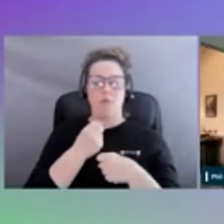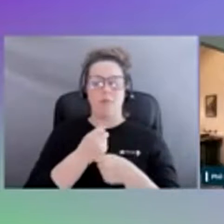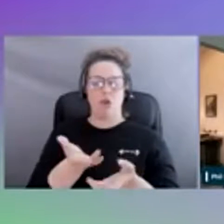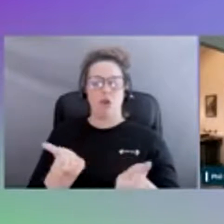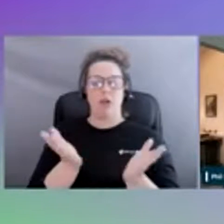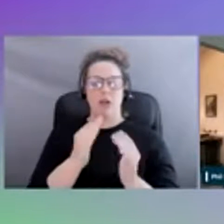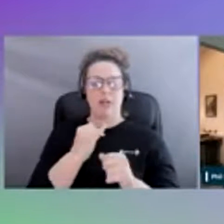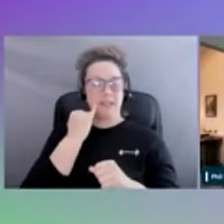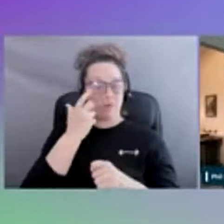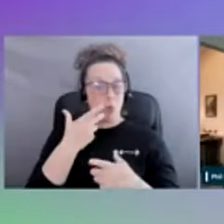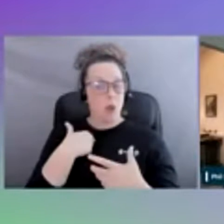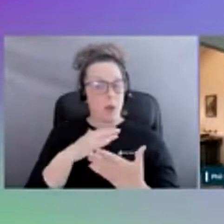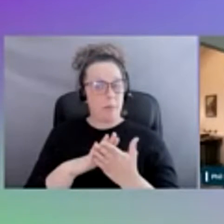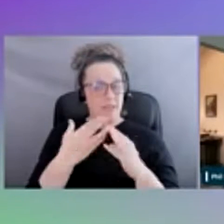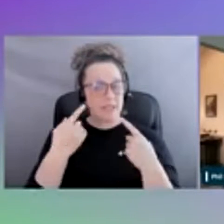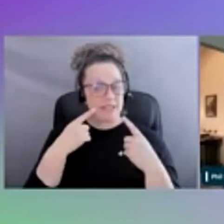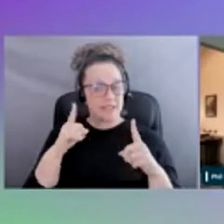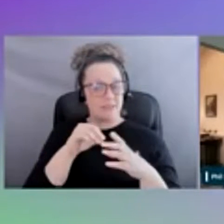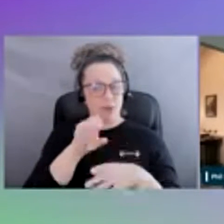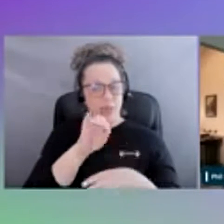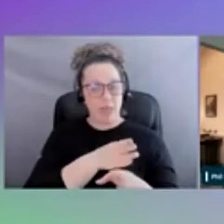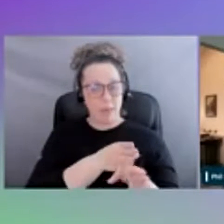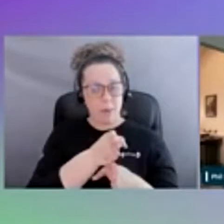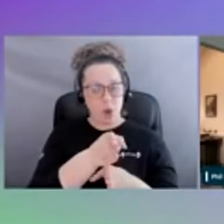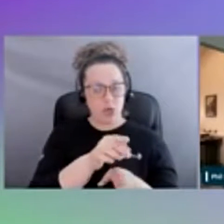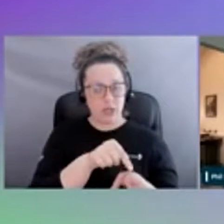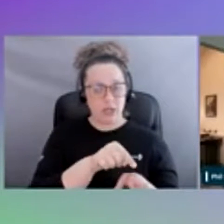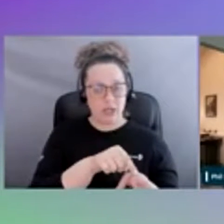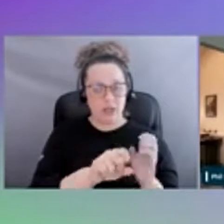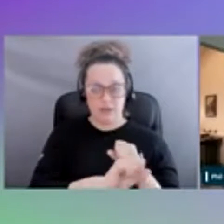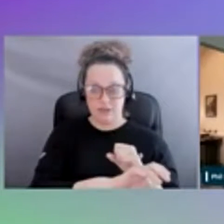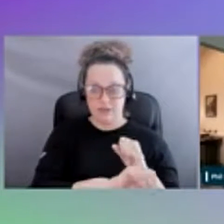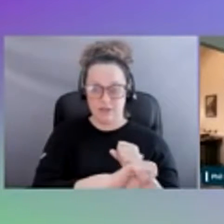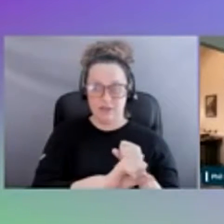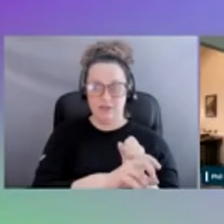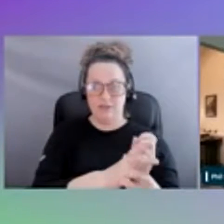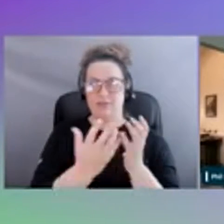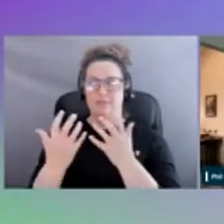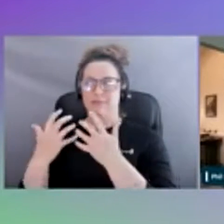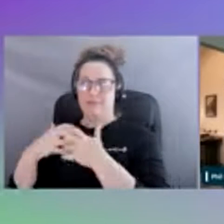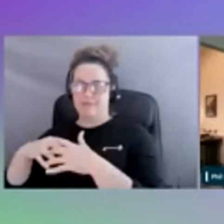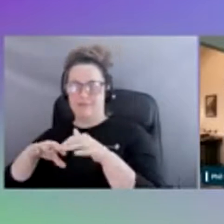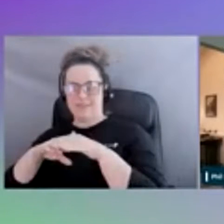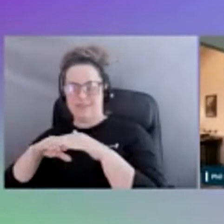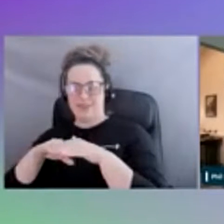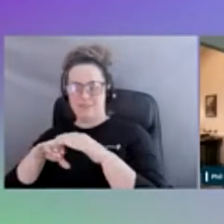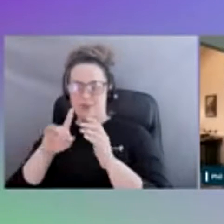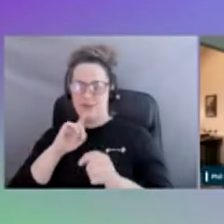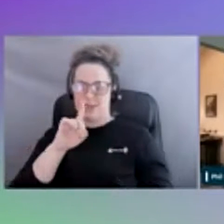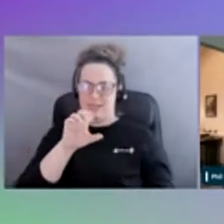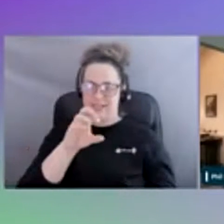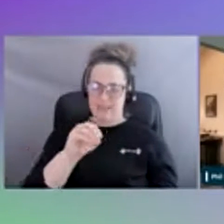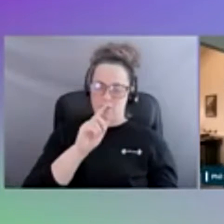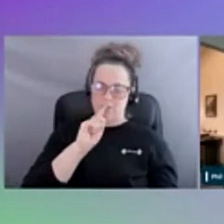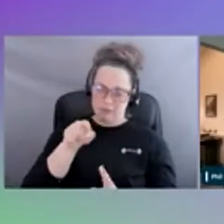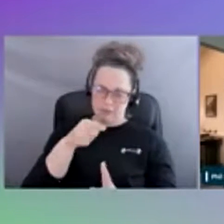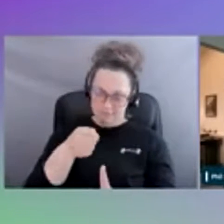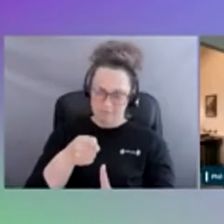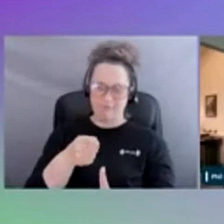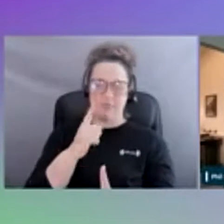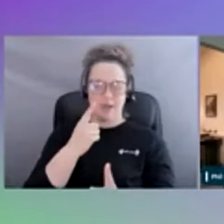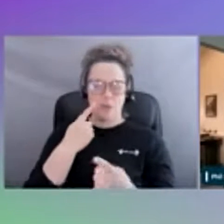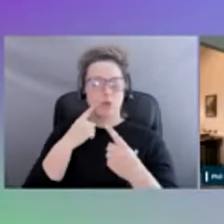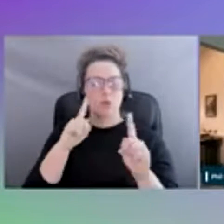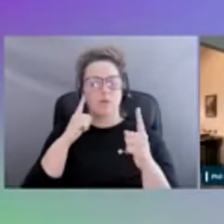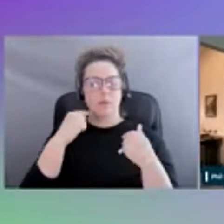be successful in that market, you also need to be accessible. So that was a very Xero specific thing that worked quite